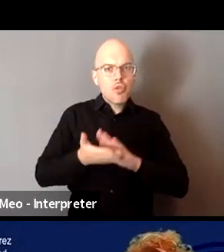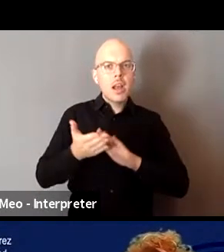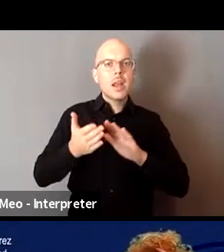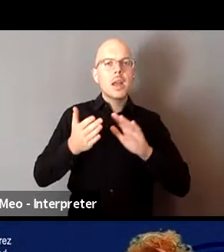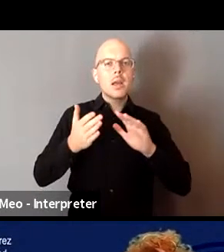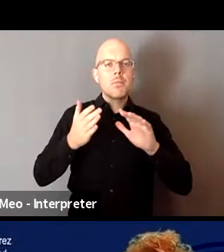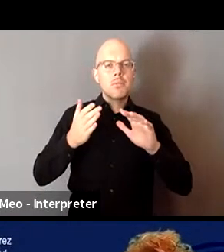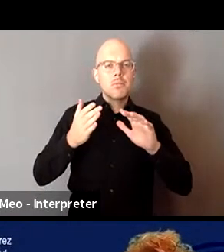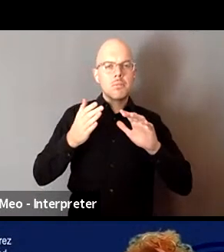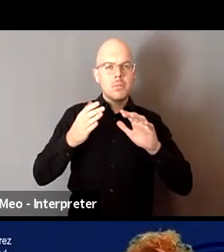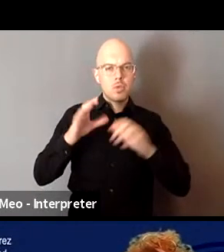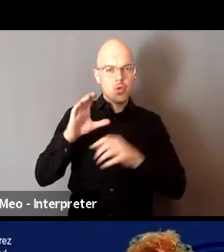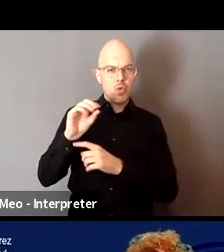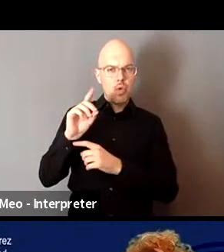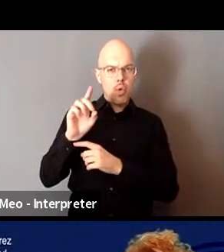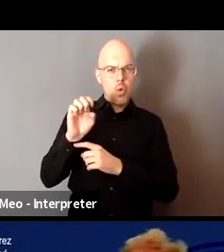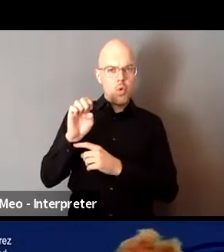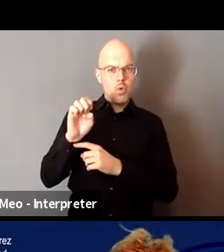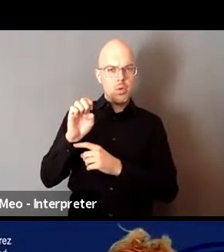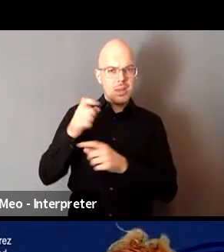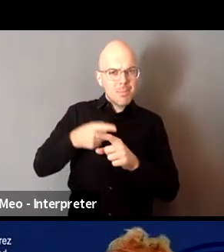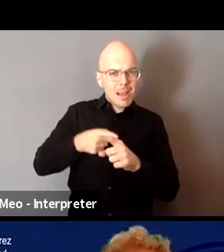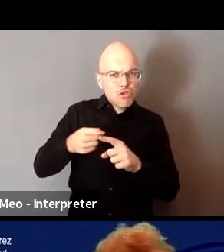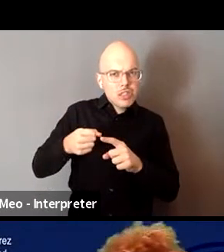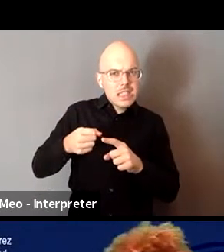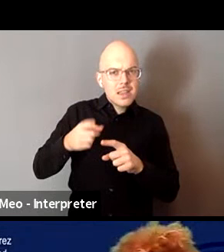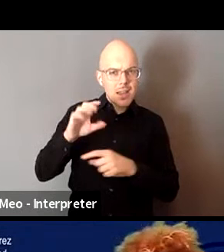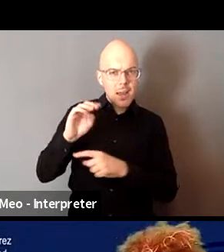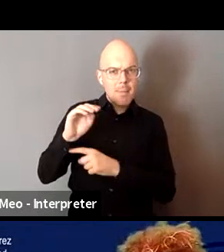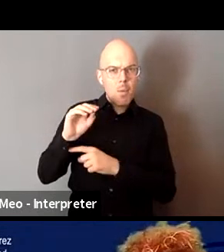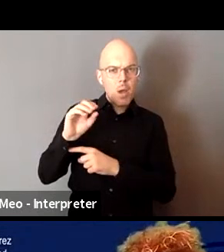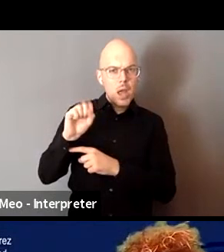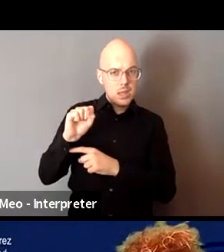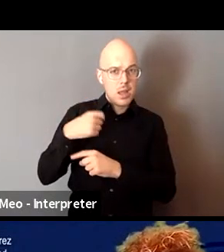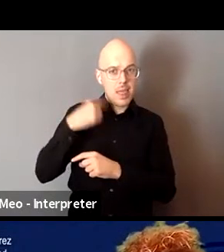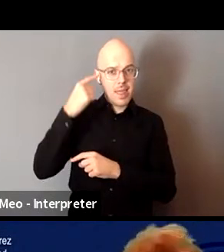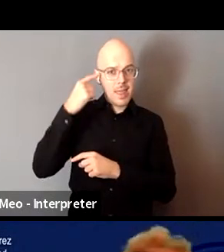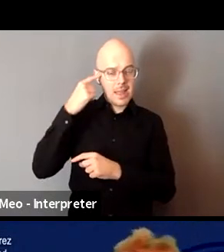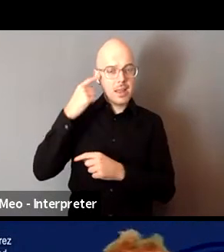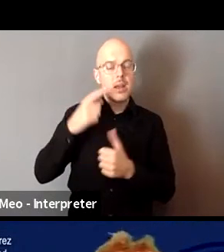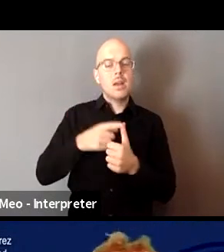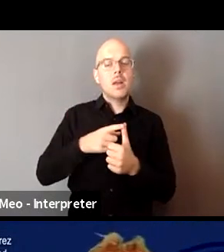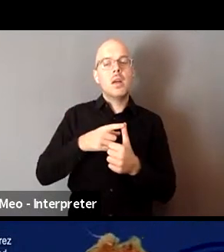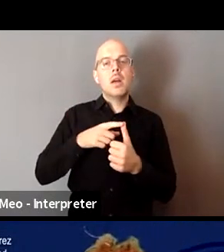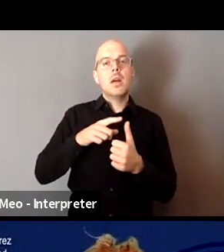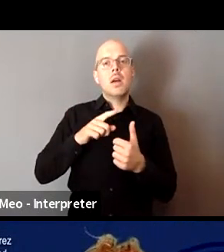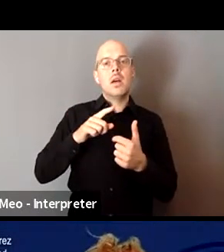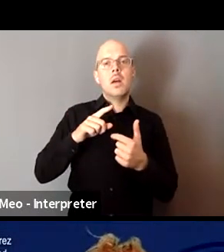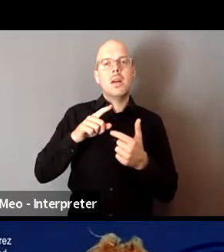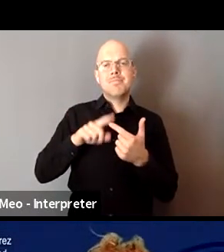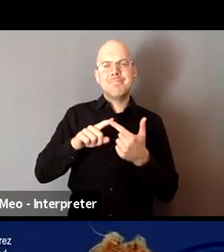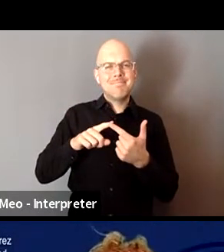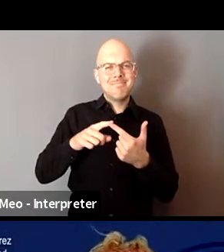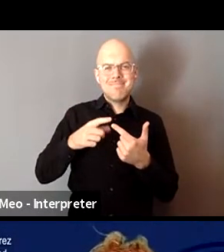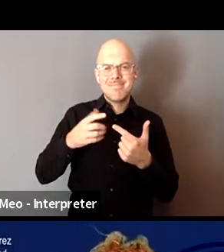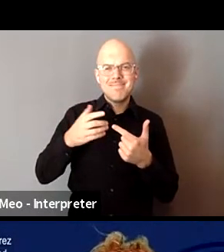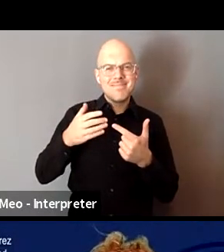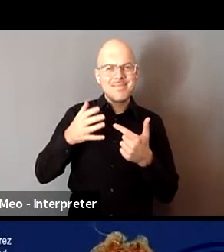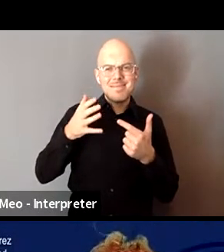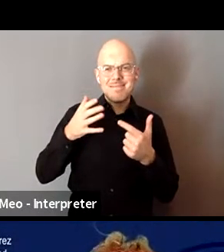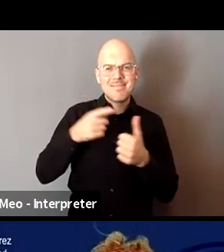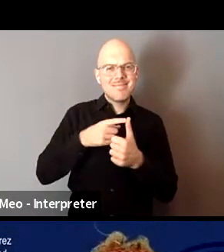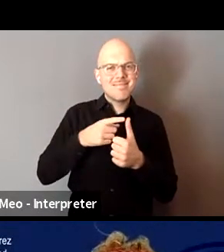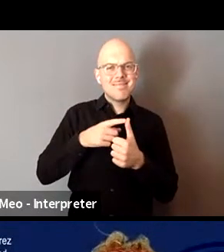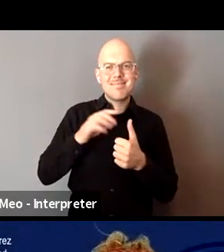military operating code specialty, and I'm struggling to remember